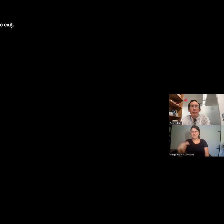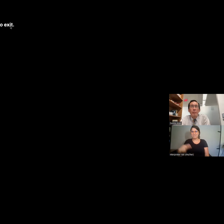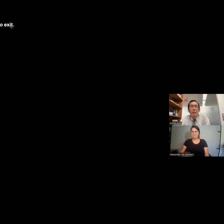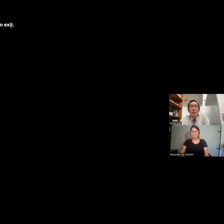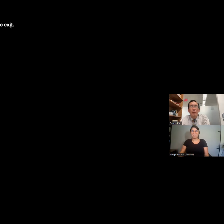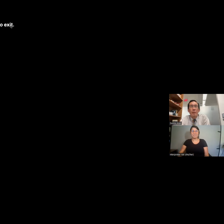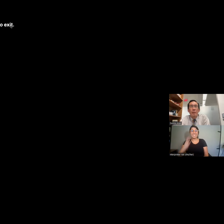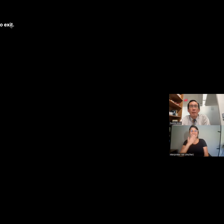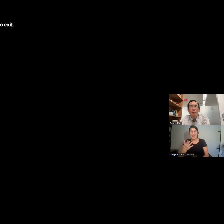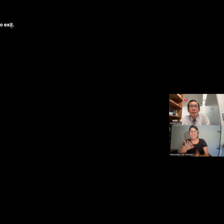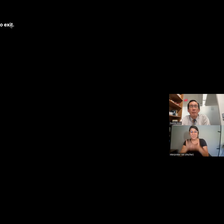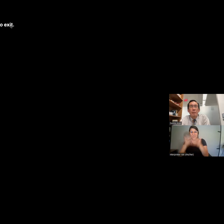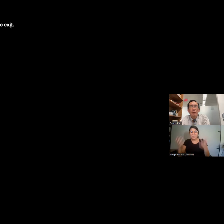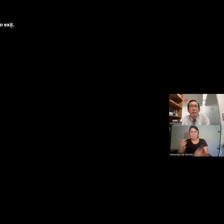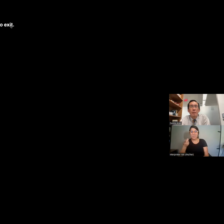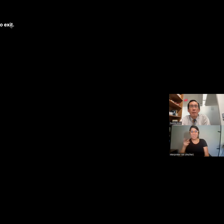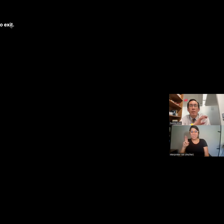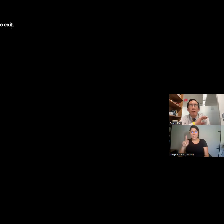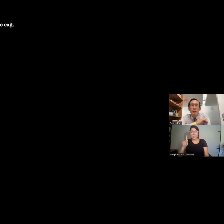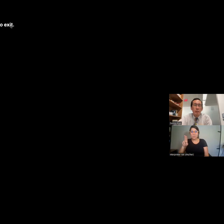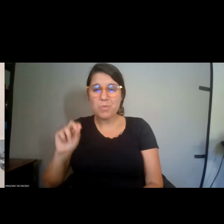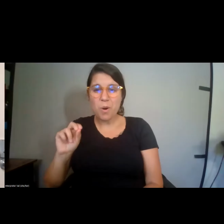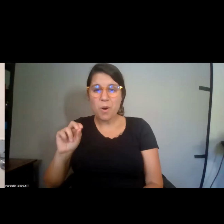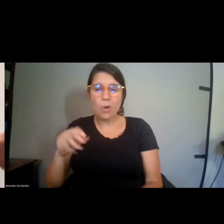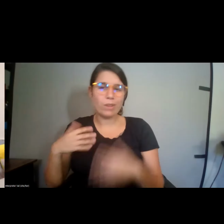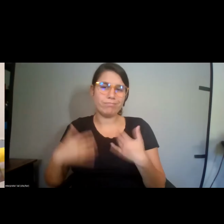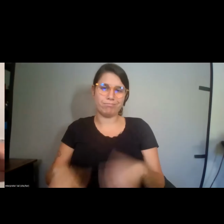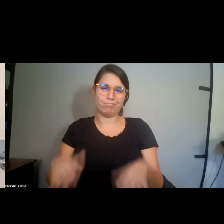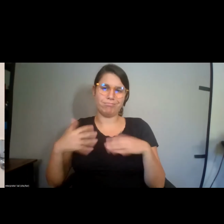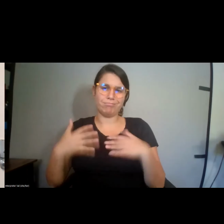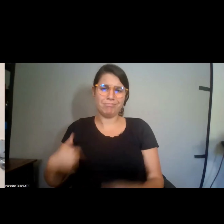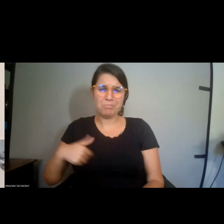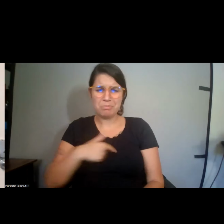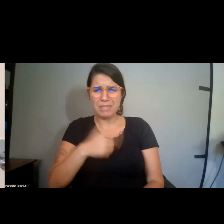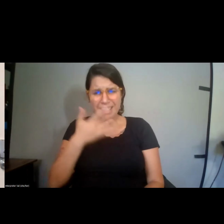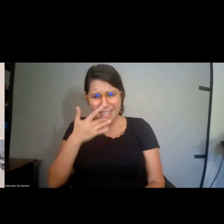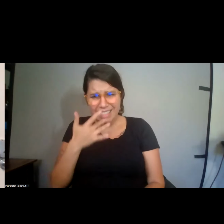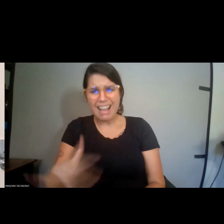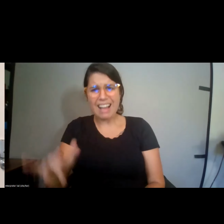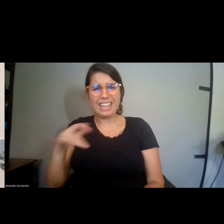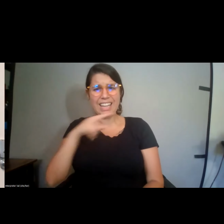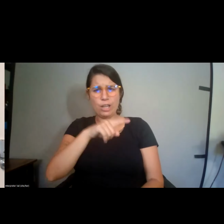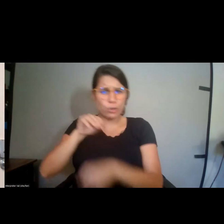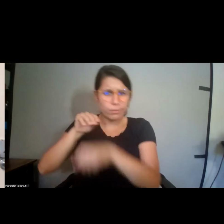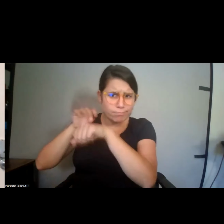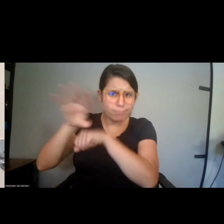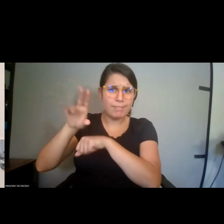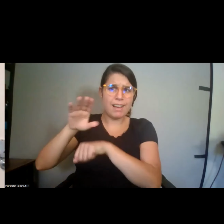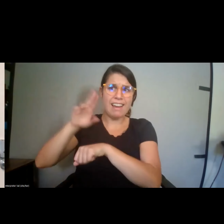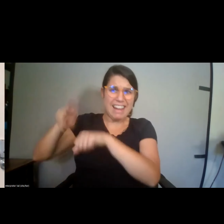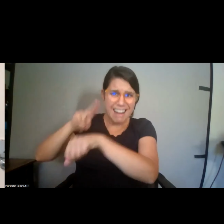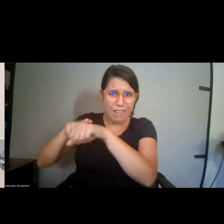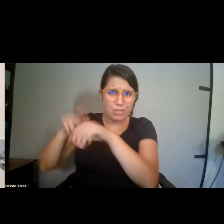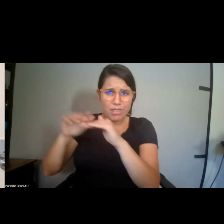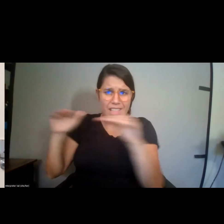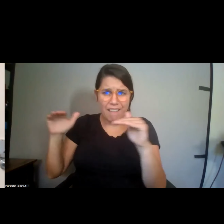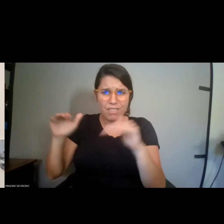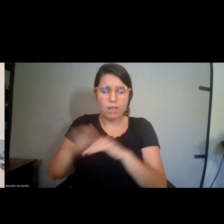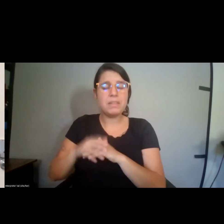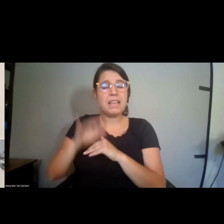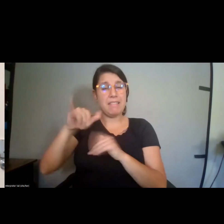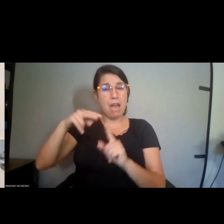Thank you so much, Dr. Kuo. We're all incredibly lucky that you're exerting your influence on the national level. And this systems level